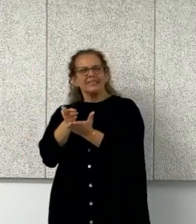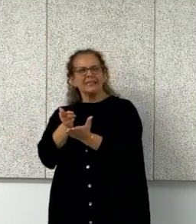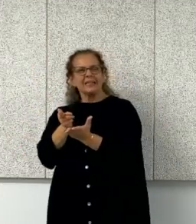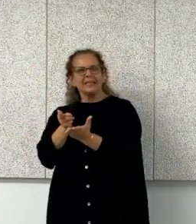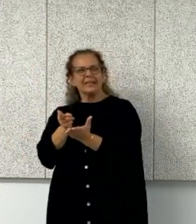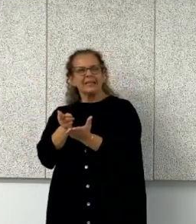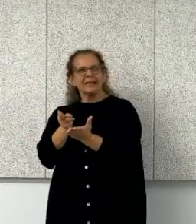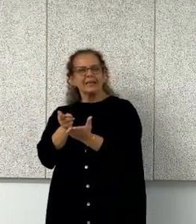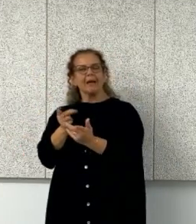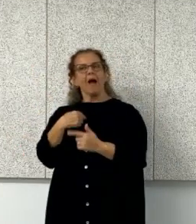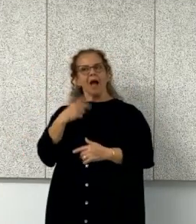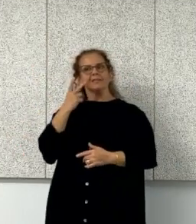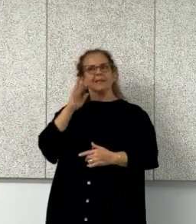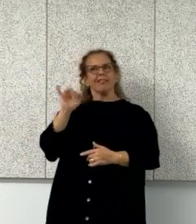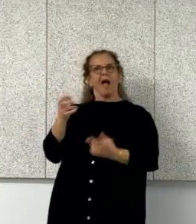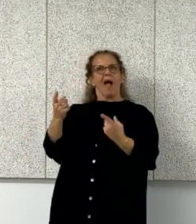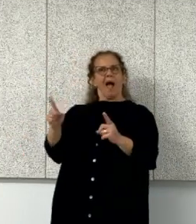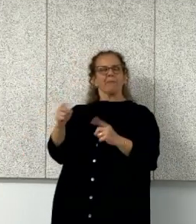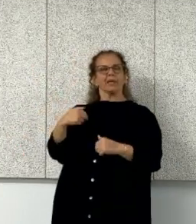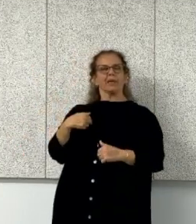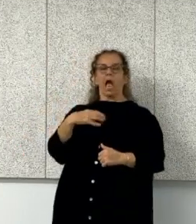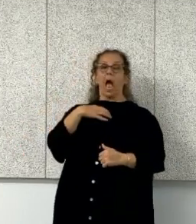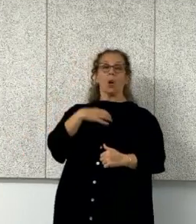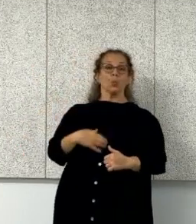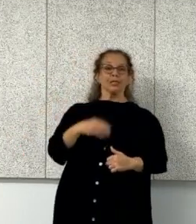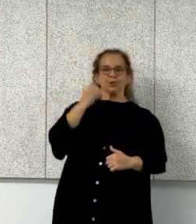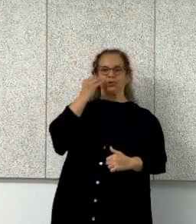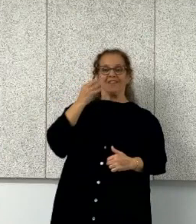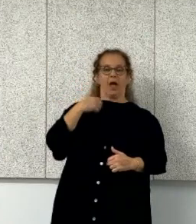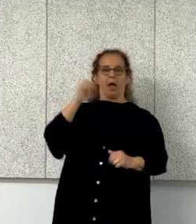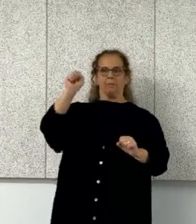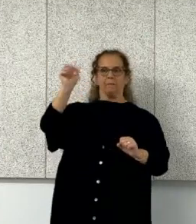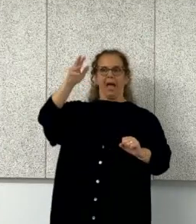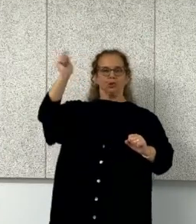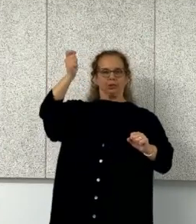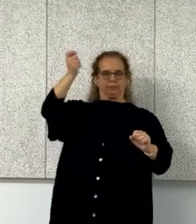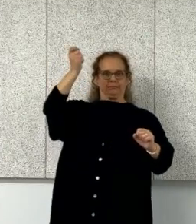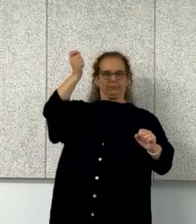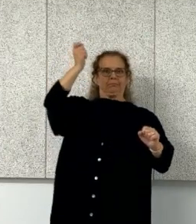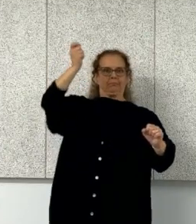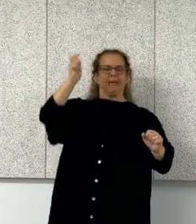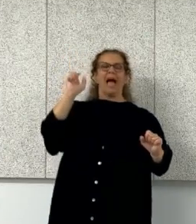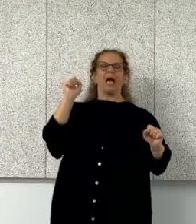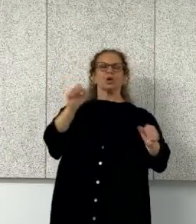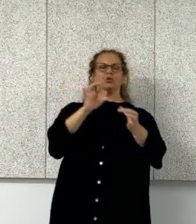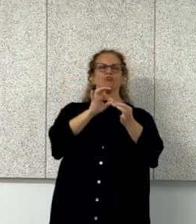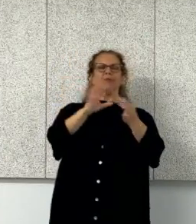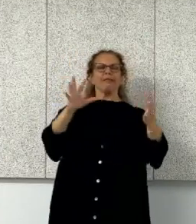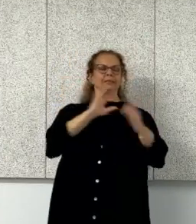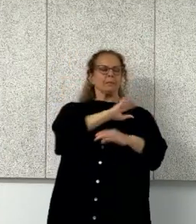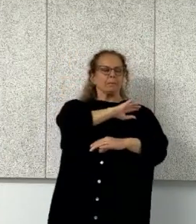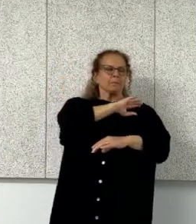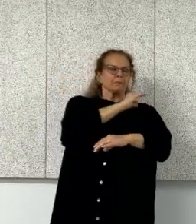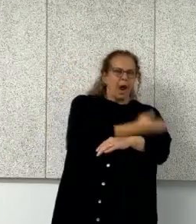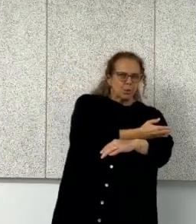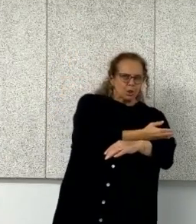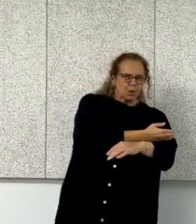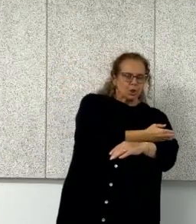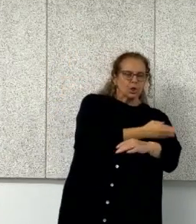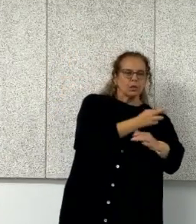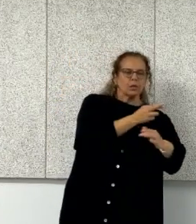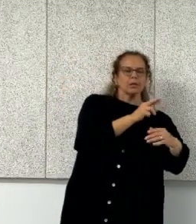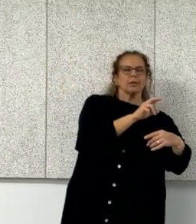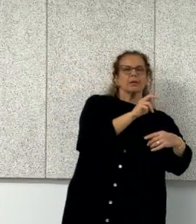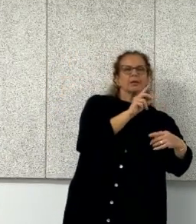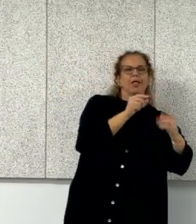I see that happening. I wish if I had a magic wand that I could just like release some of the power that a review can have